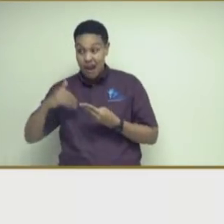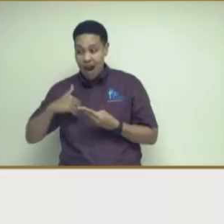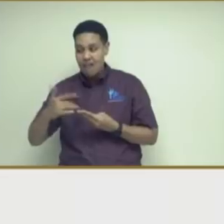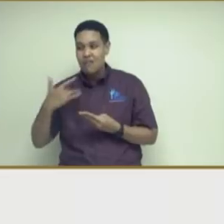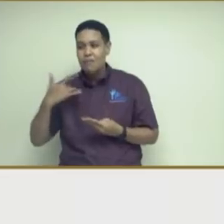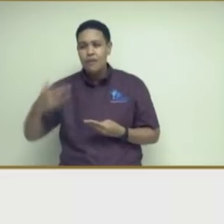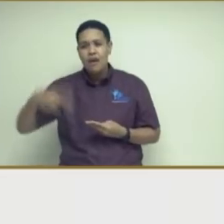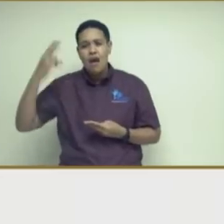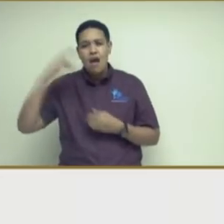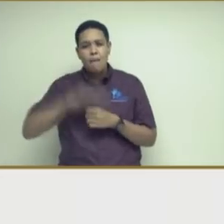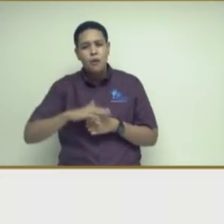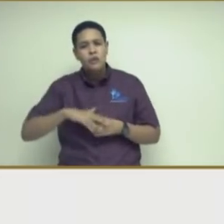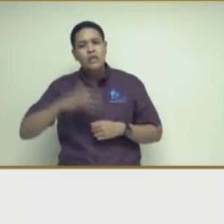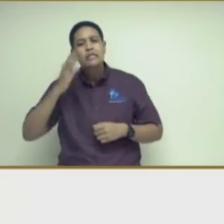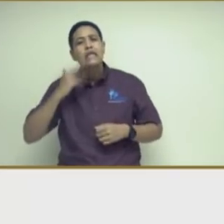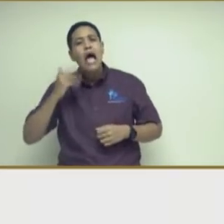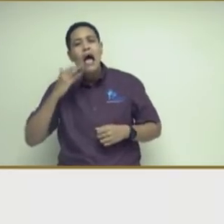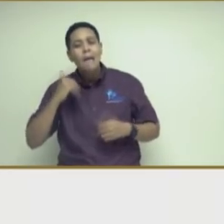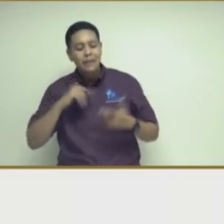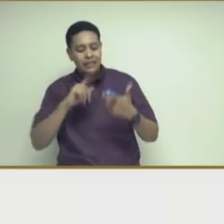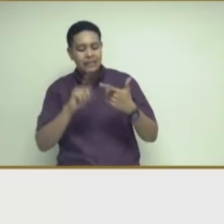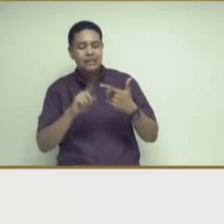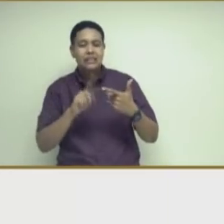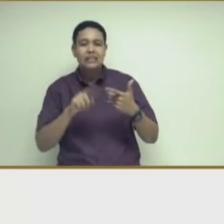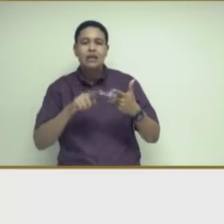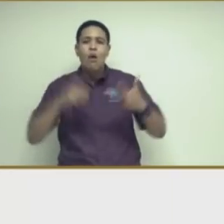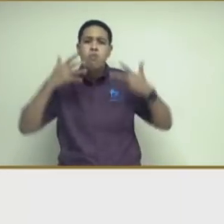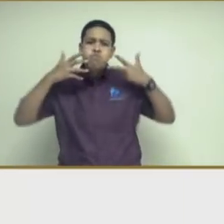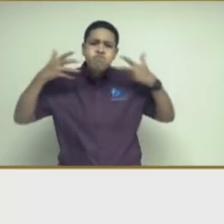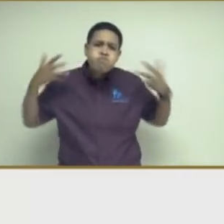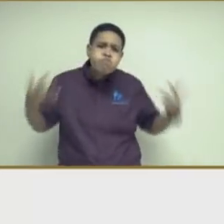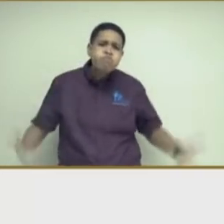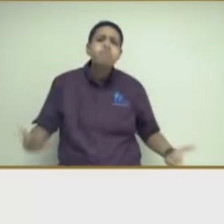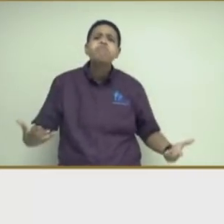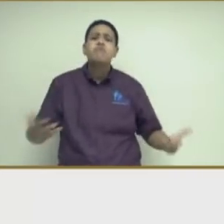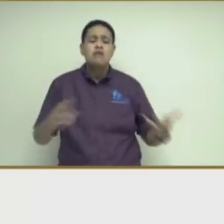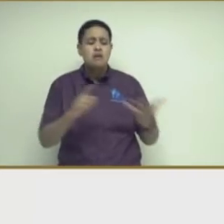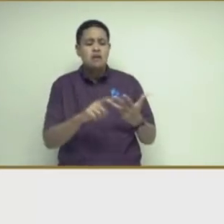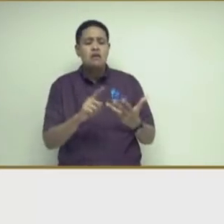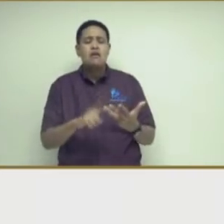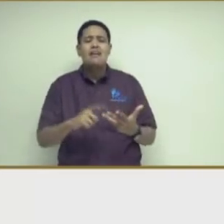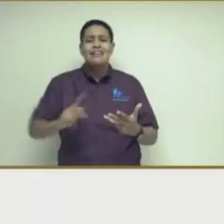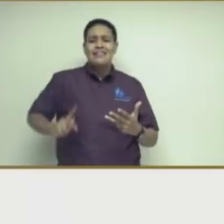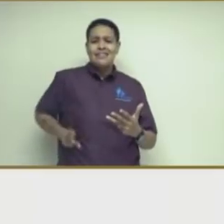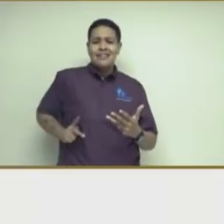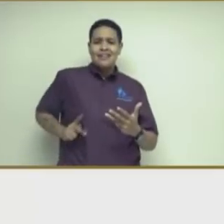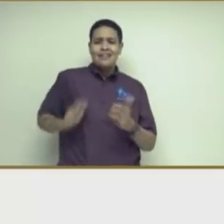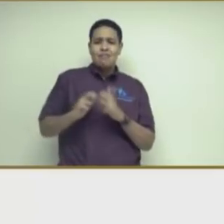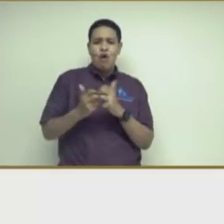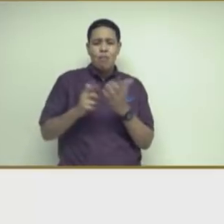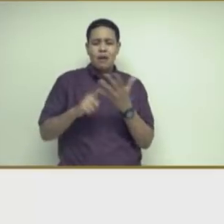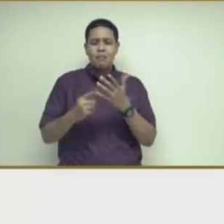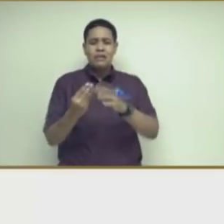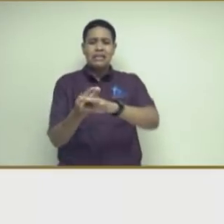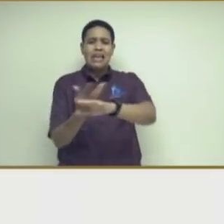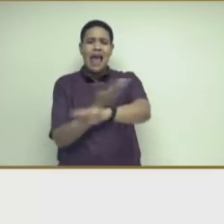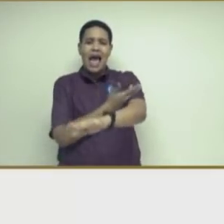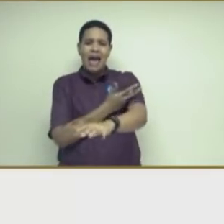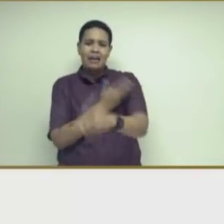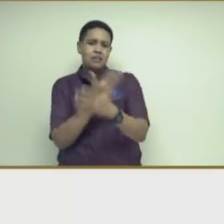usual: hypertension, diabetes, obesity, renal disease, cancer